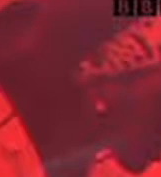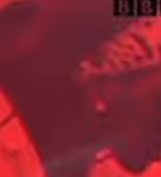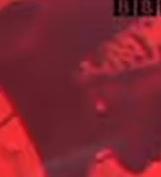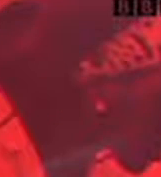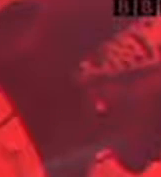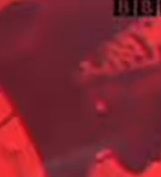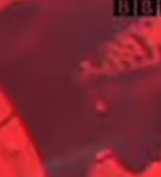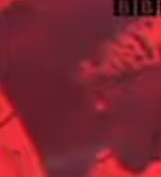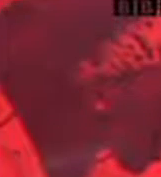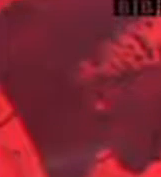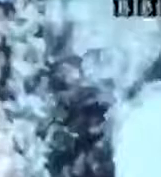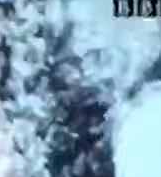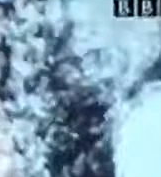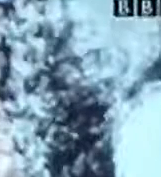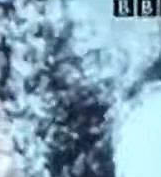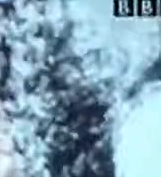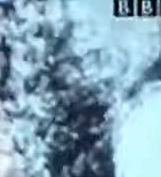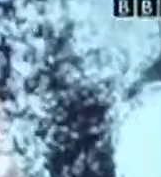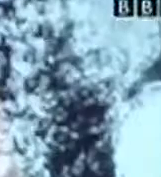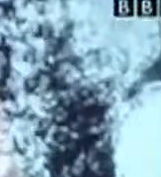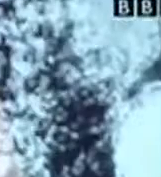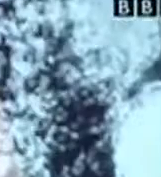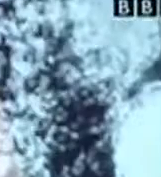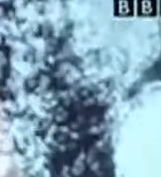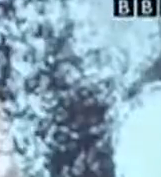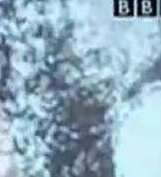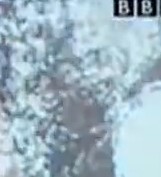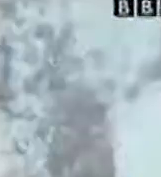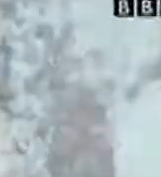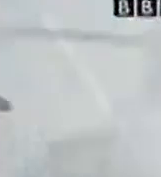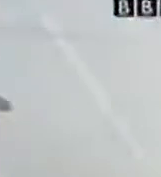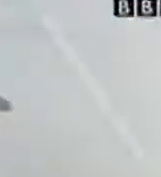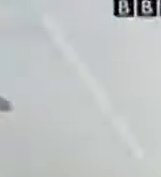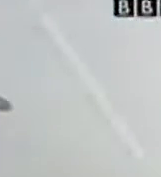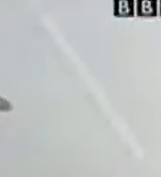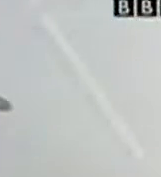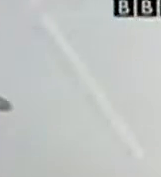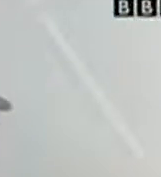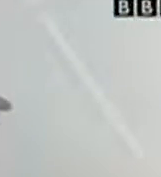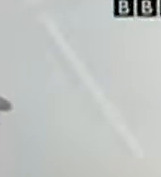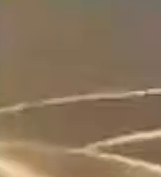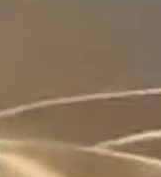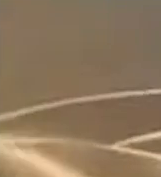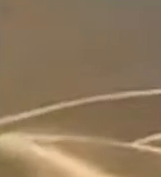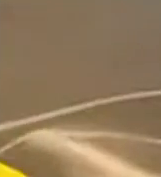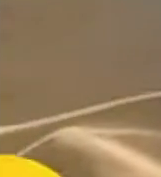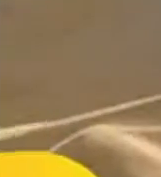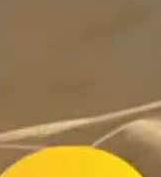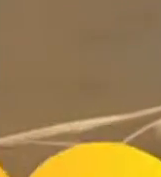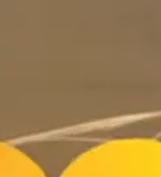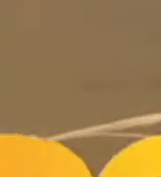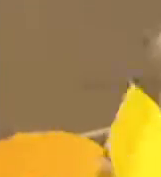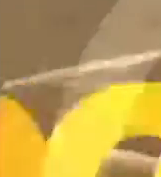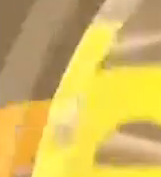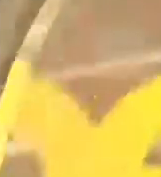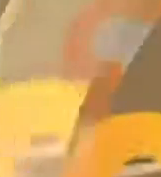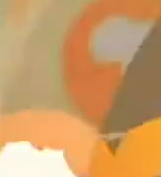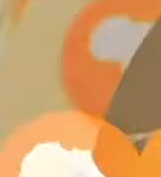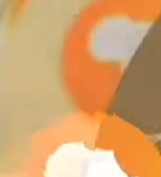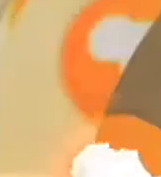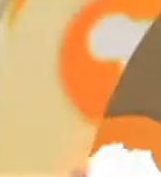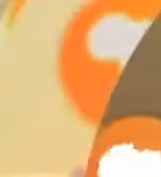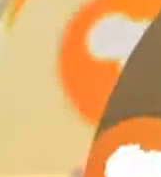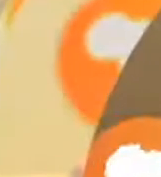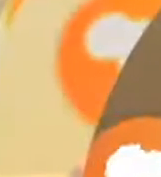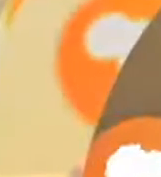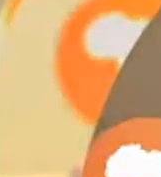distancing, washing your hands, wearing a face mask, these still apply. COVID has certainly unearthed many of